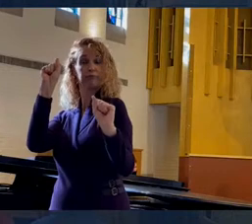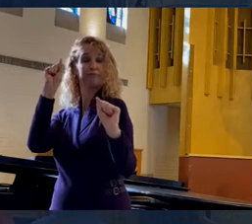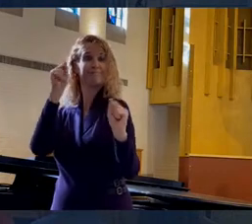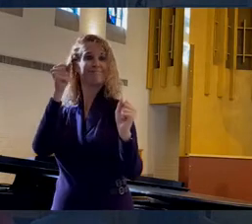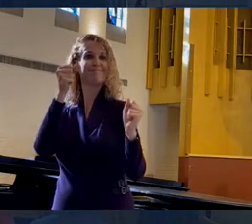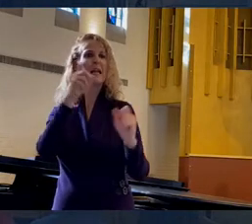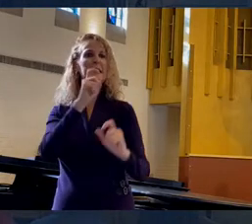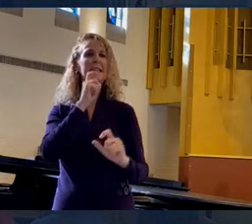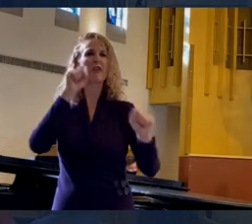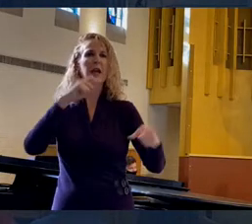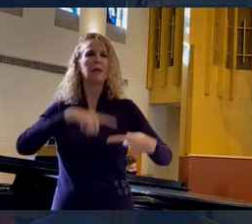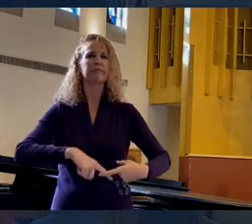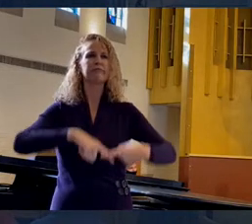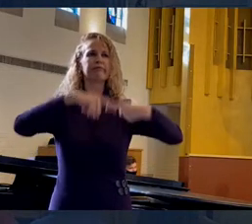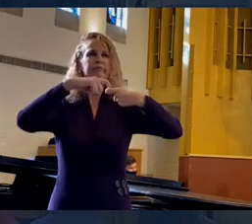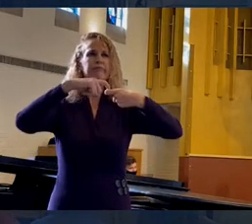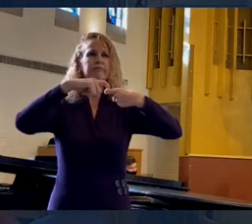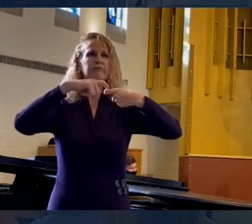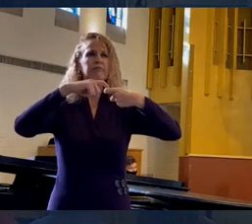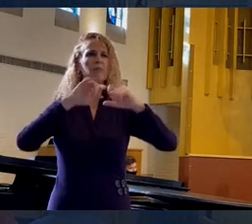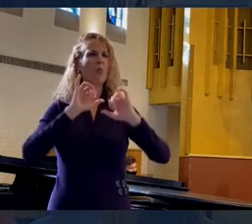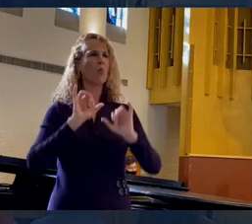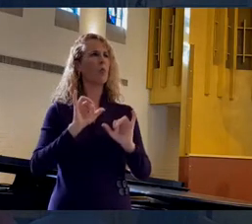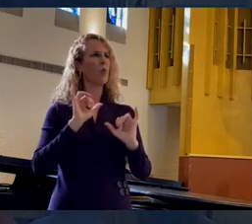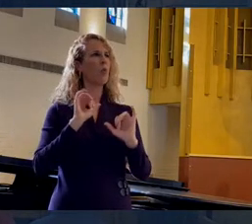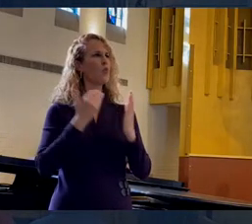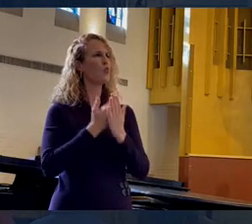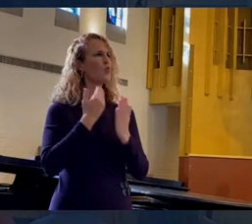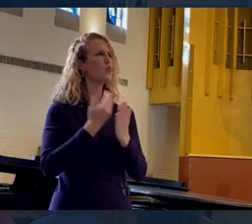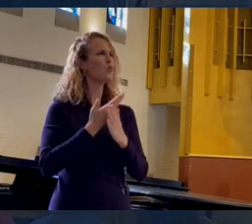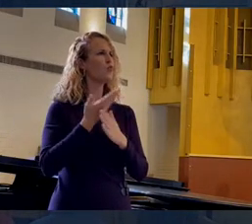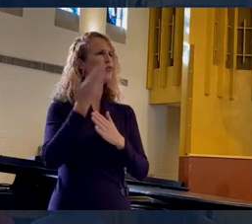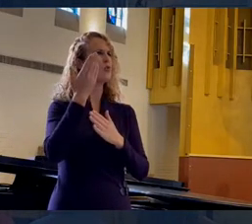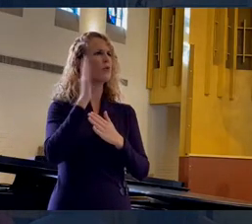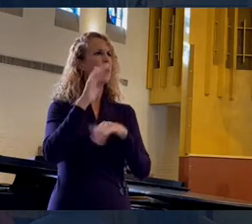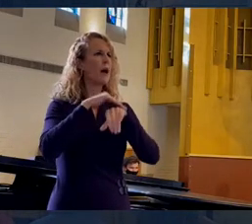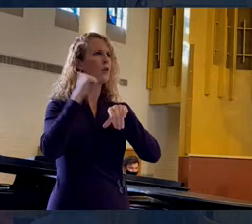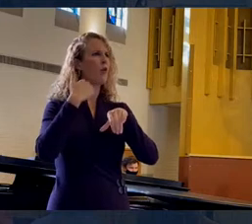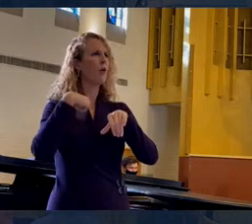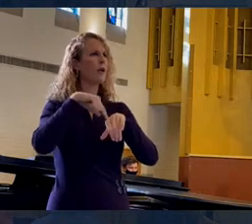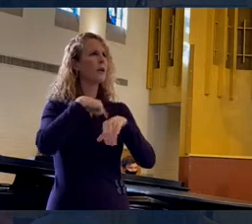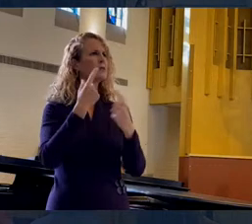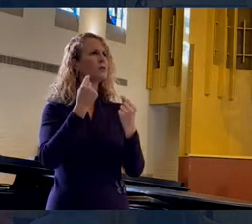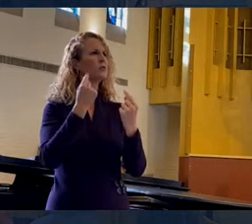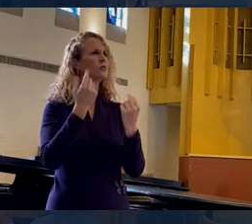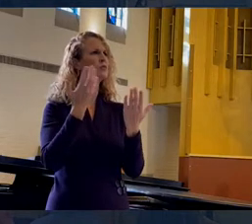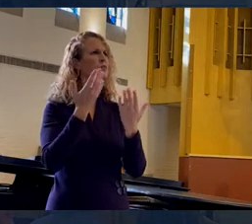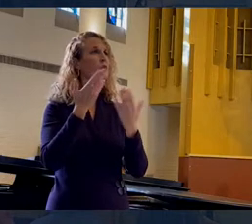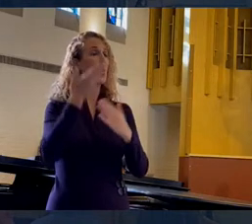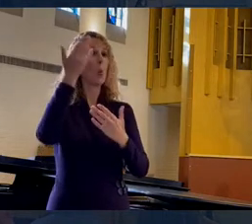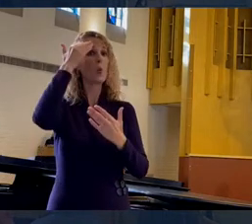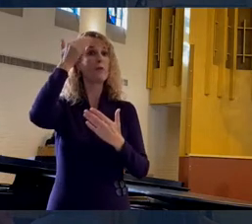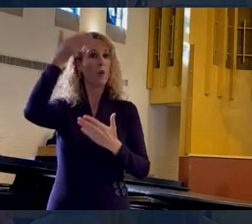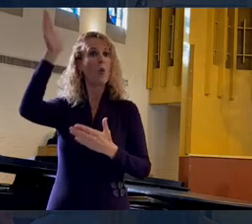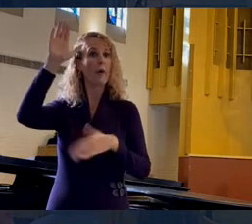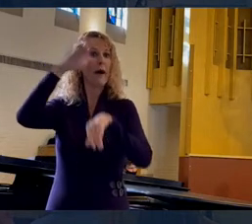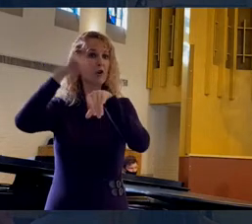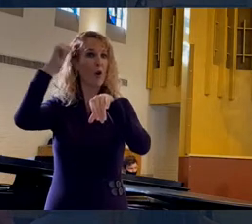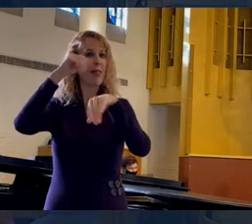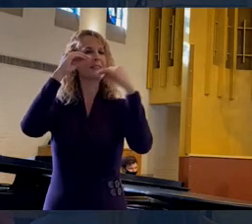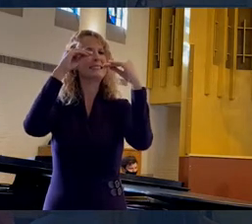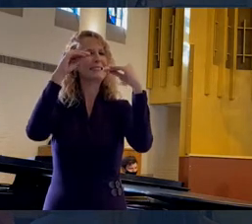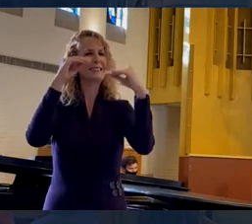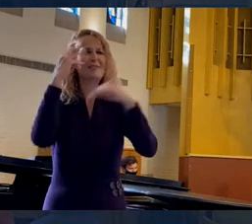allow Xavier to pause and say, what's new, and where is God calling us next? We know that God will call us to